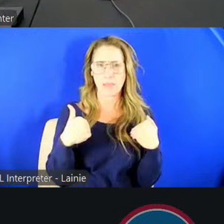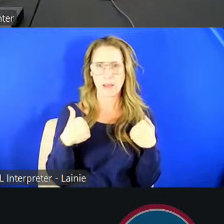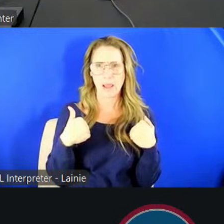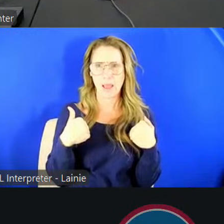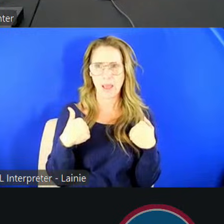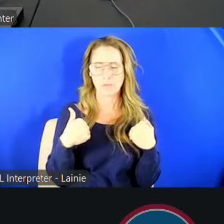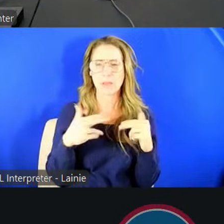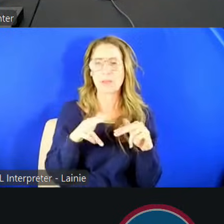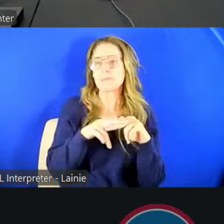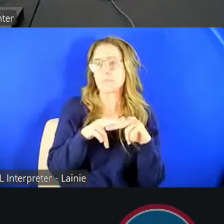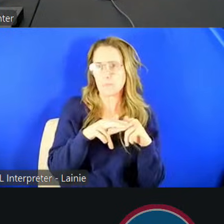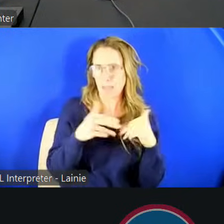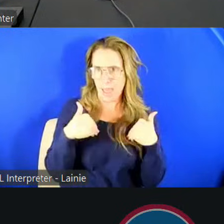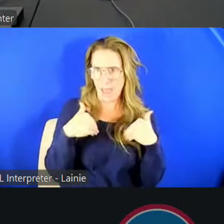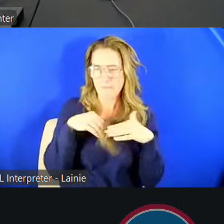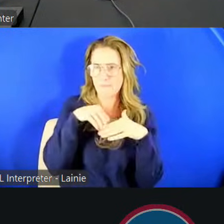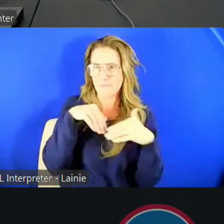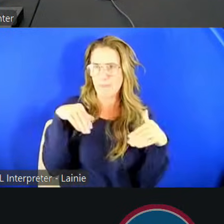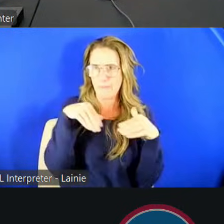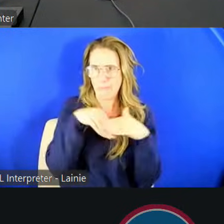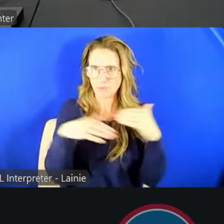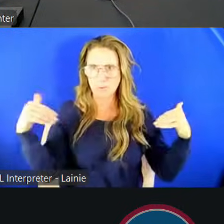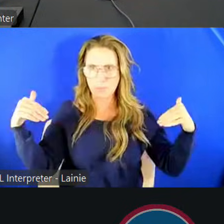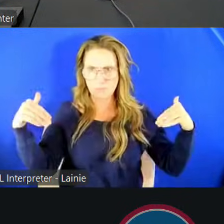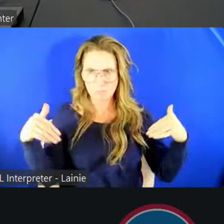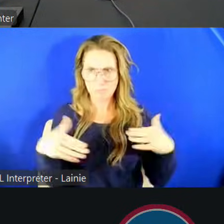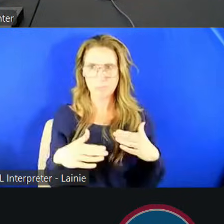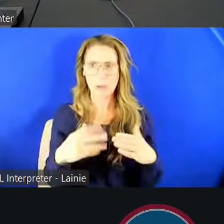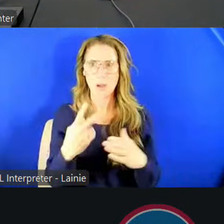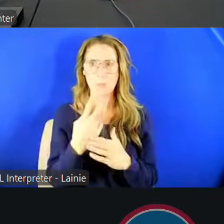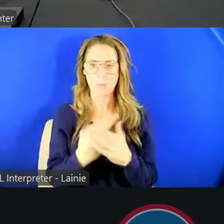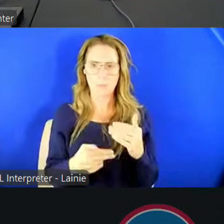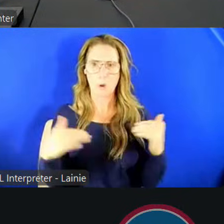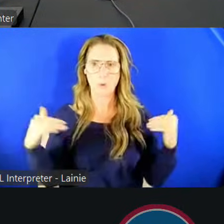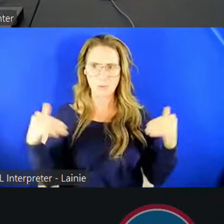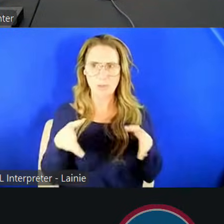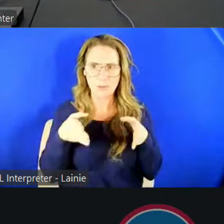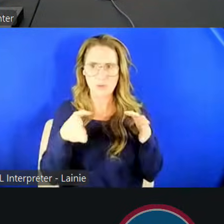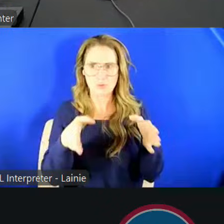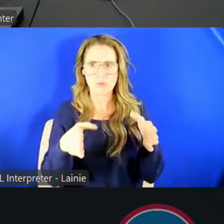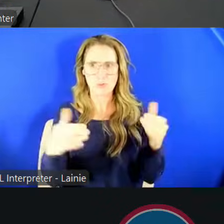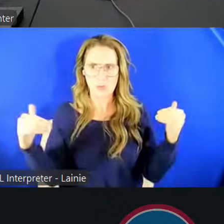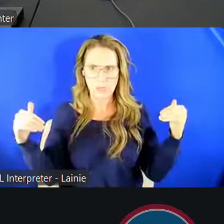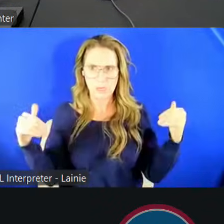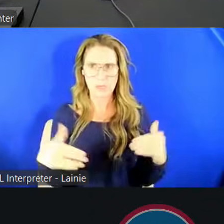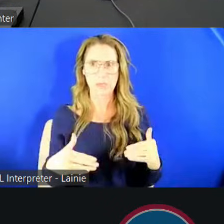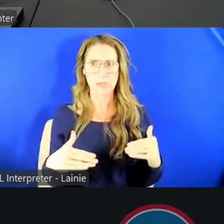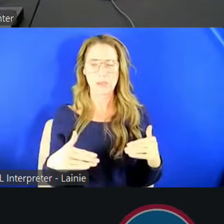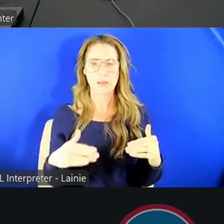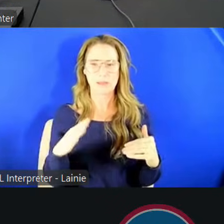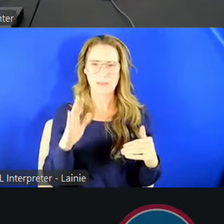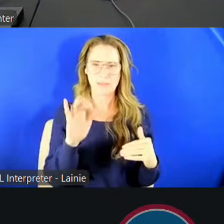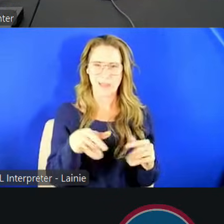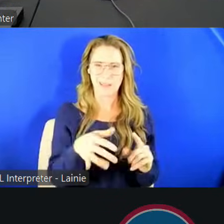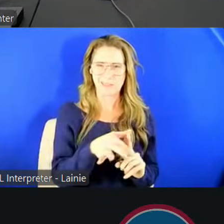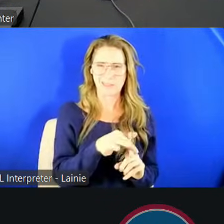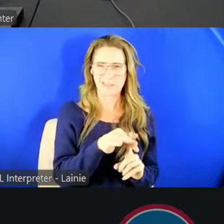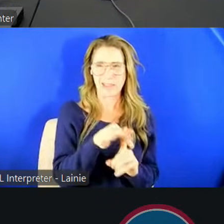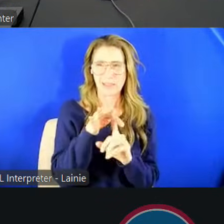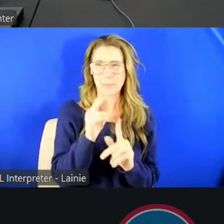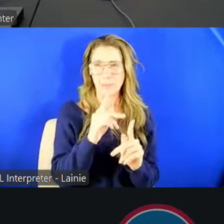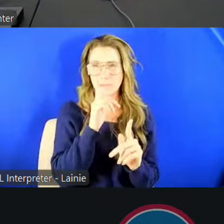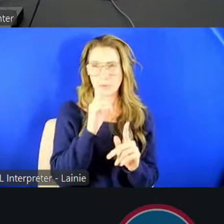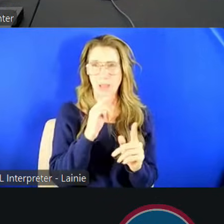rail stations that have entrances on both sides of the street and a bus stop in front of both sides would kind of be the exception to the rule, where people don't have to cross in